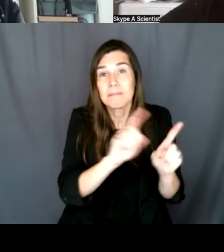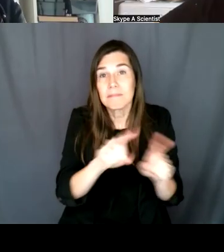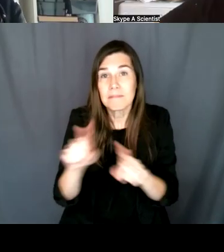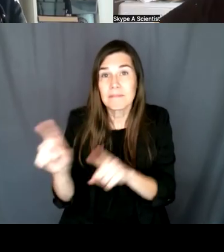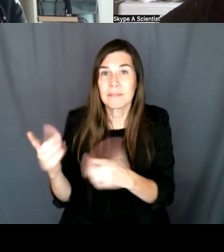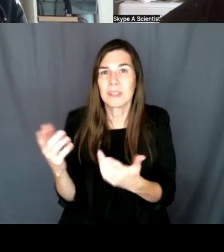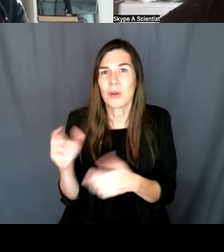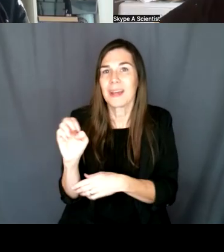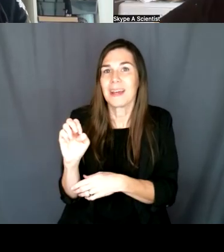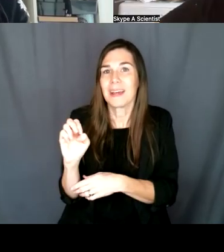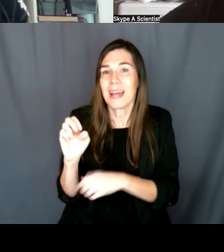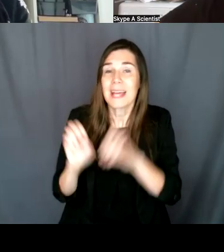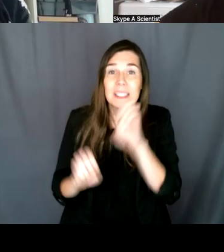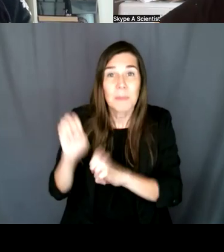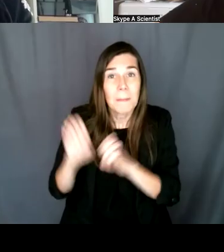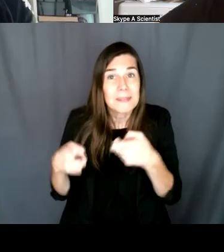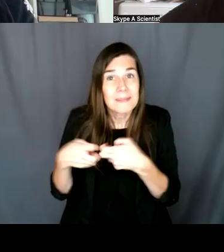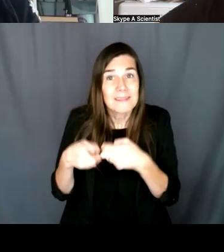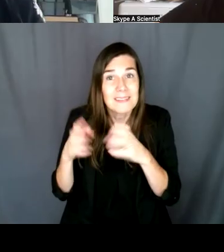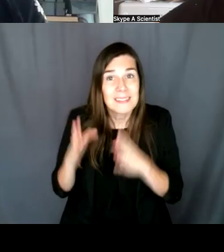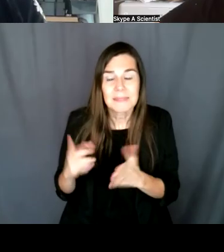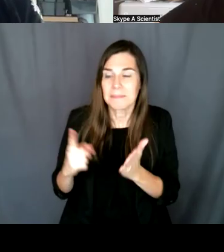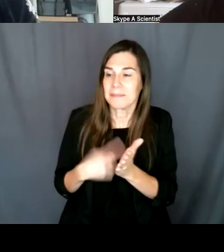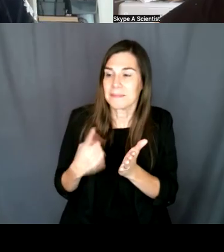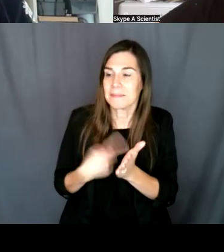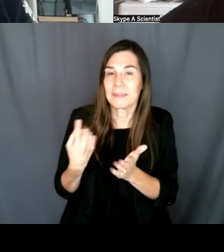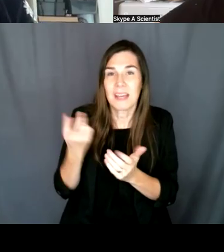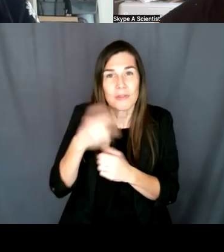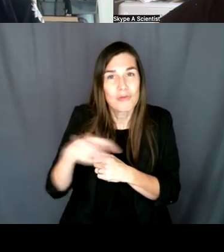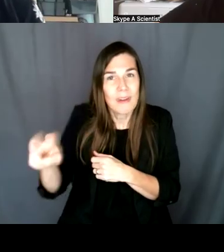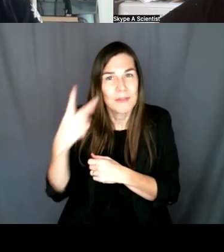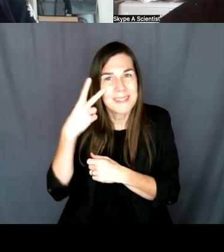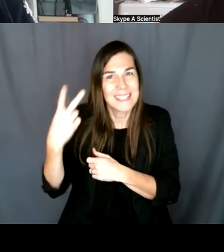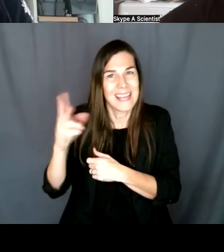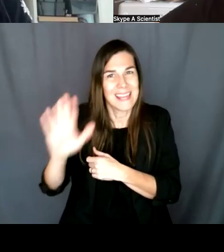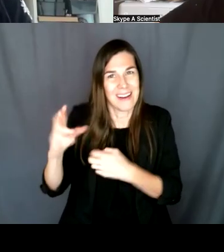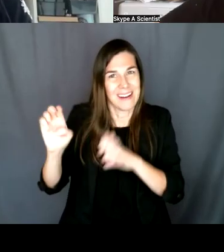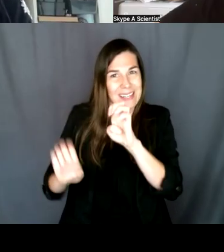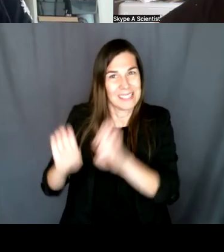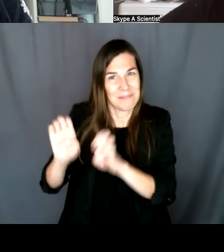experimental physicists, sometimes they travel to go see their experiment. So one of my friends,